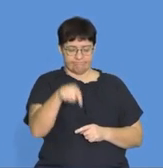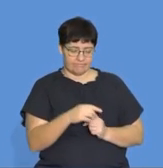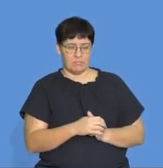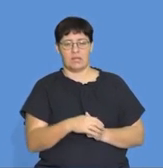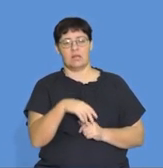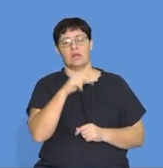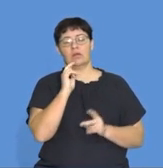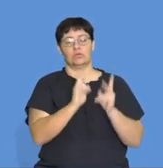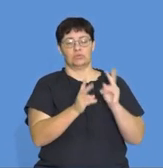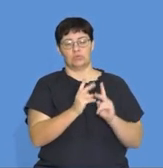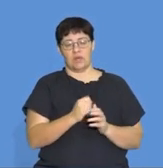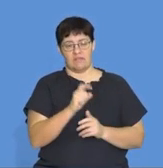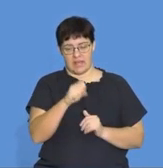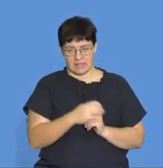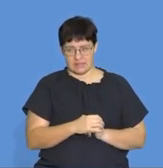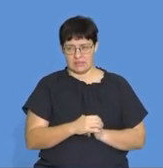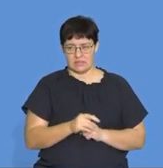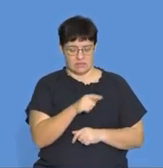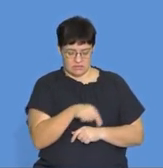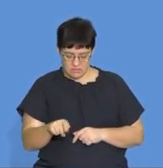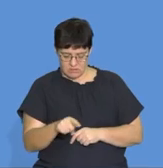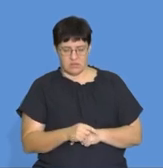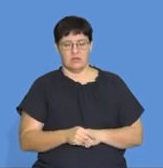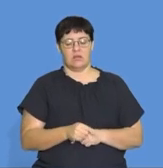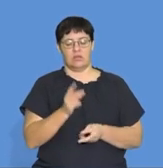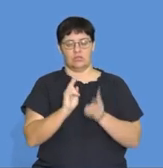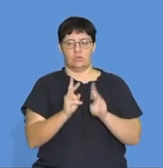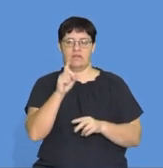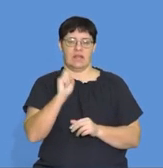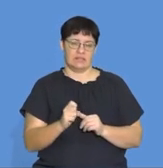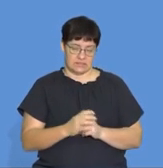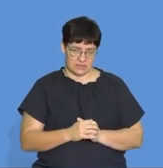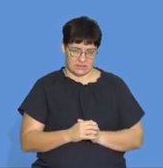numerator, which will give me 12x over